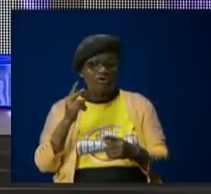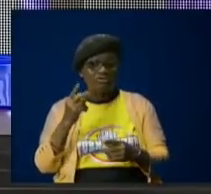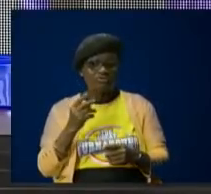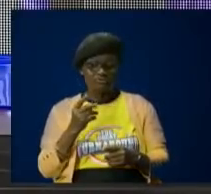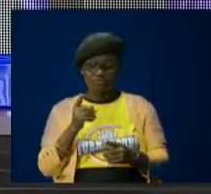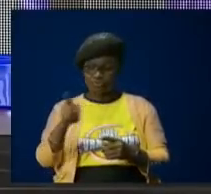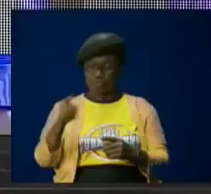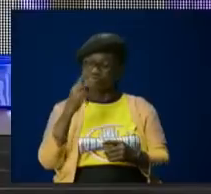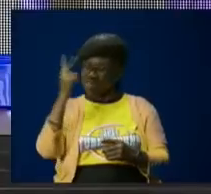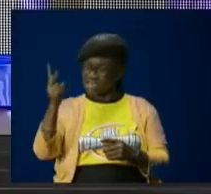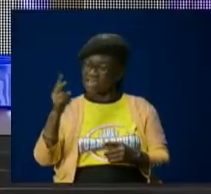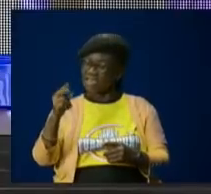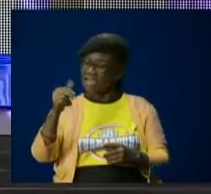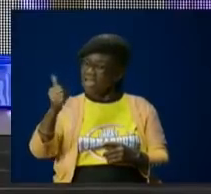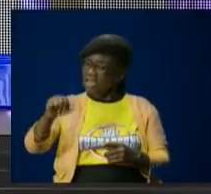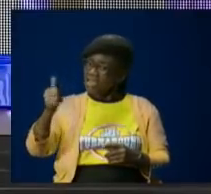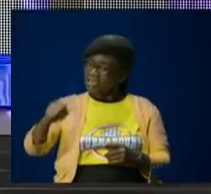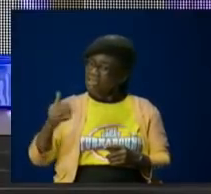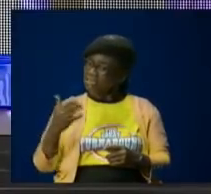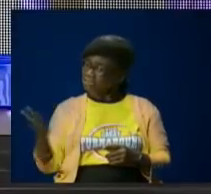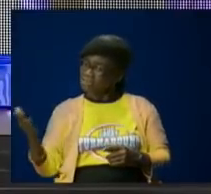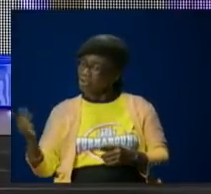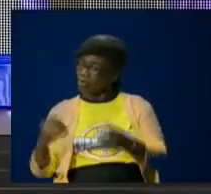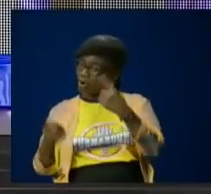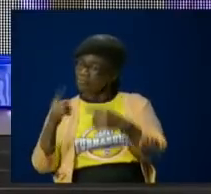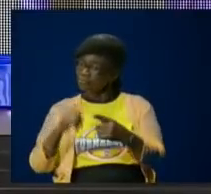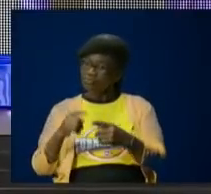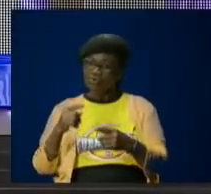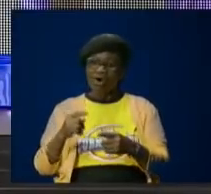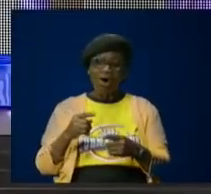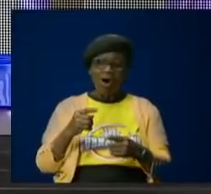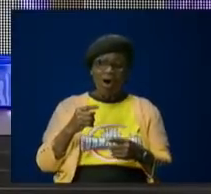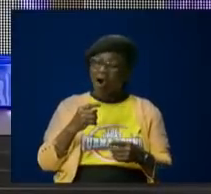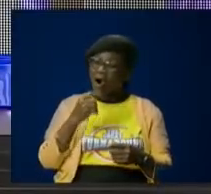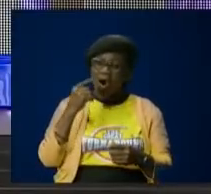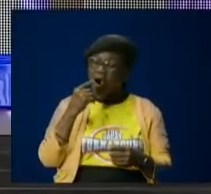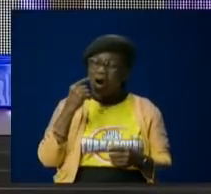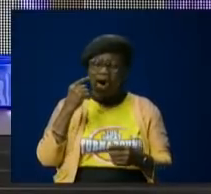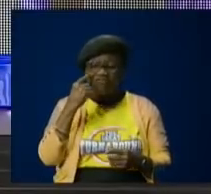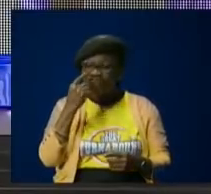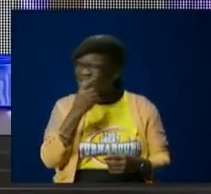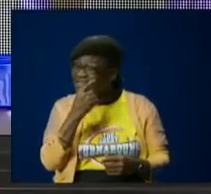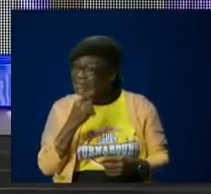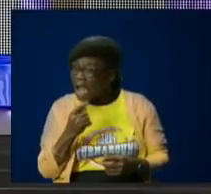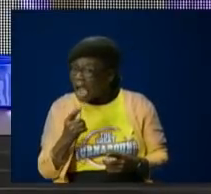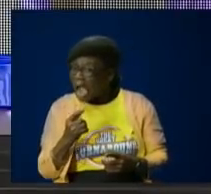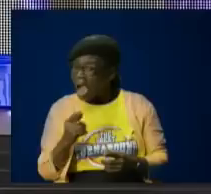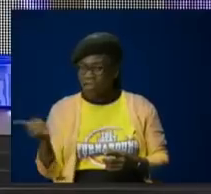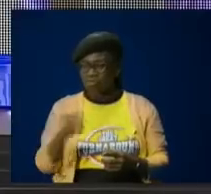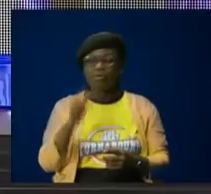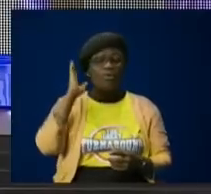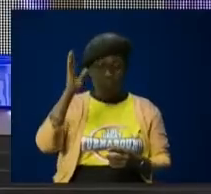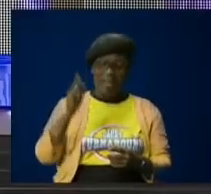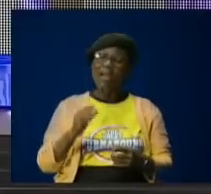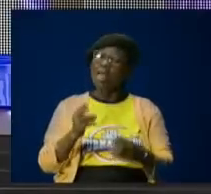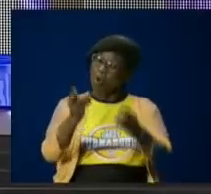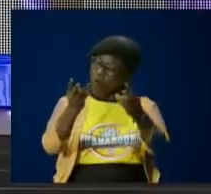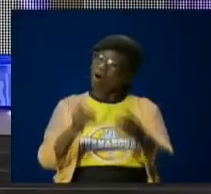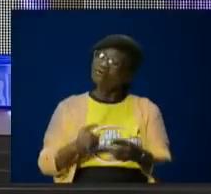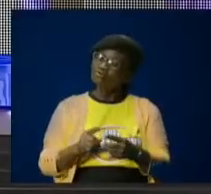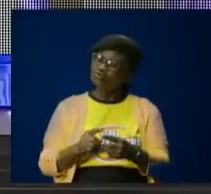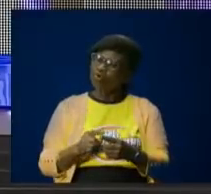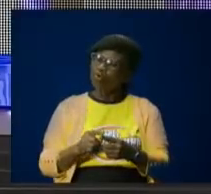everybody wants to protect the eyes. You, without thinking, you will bend your